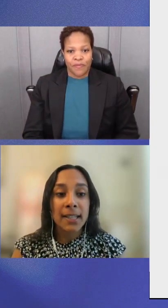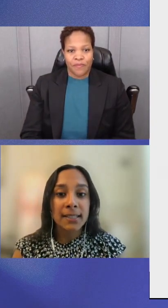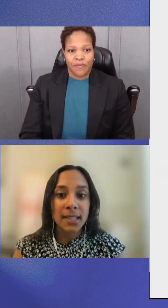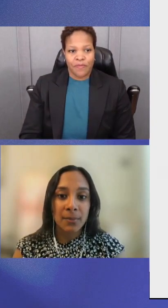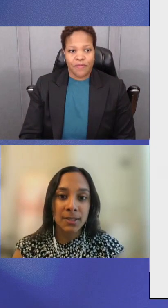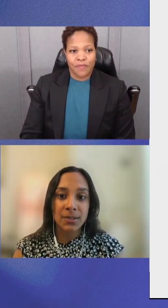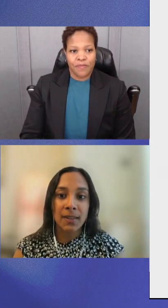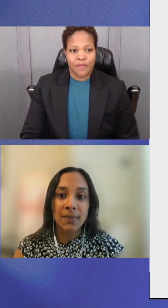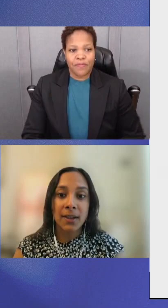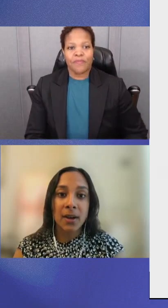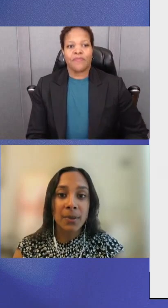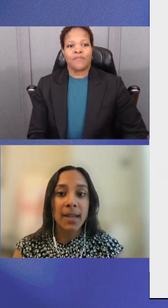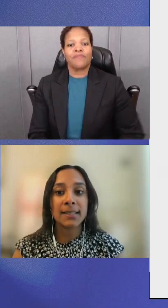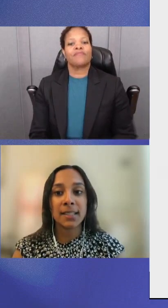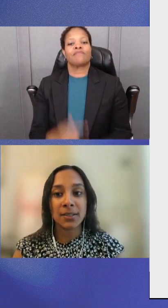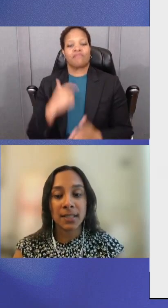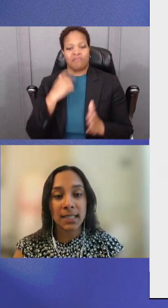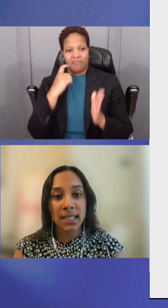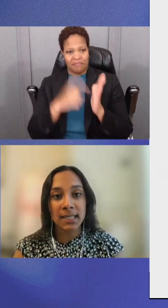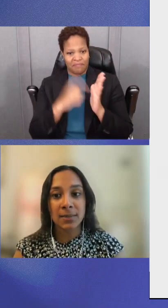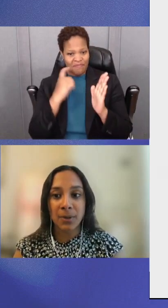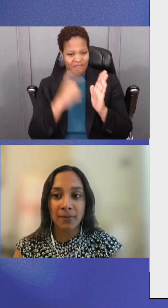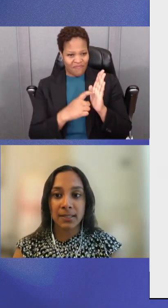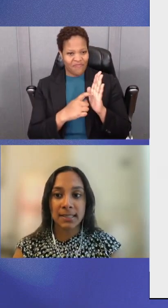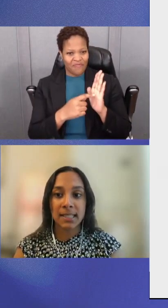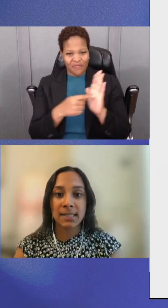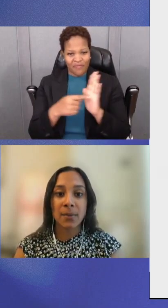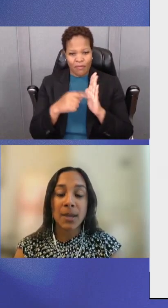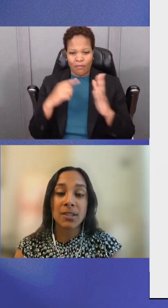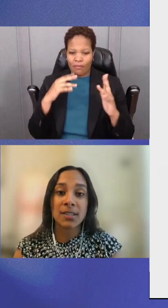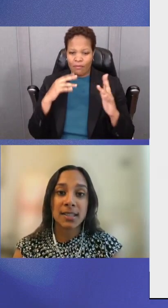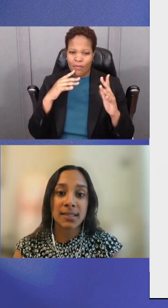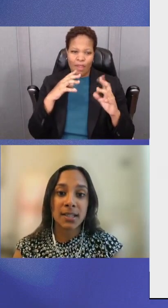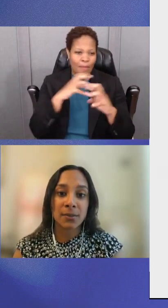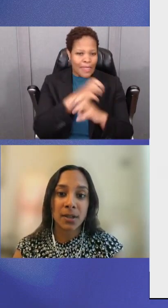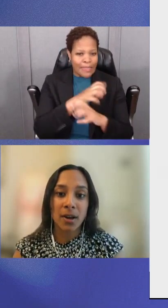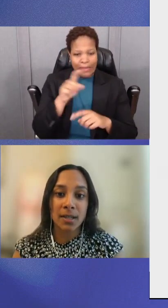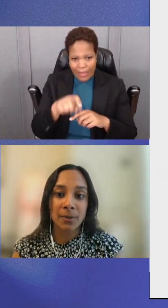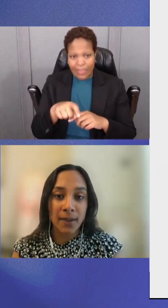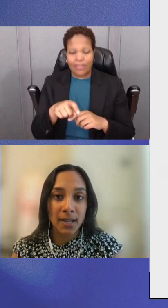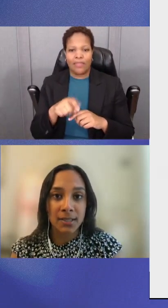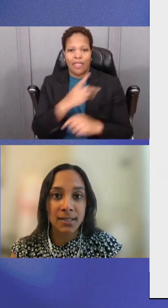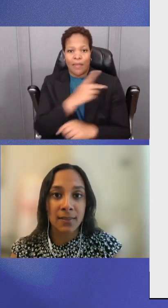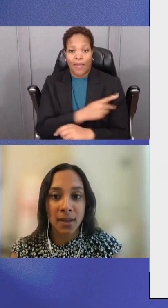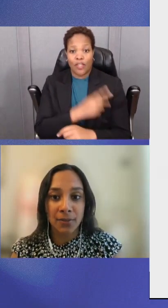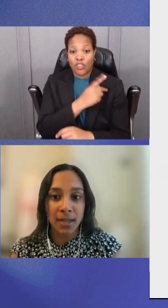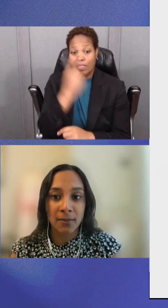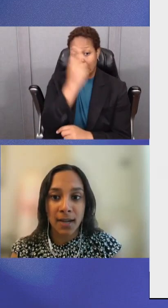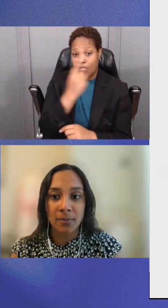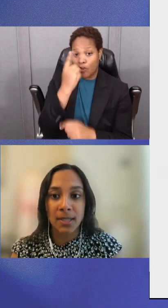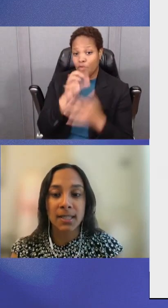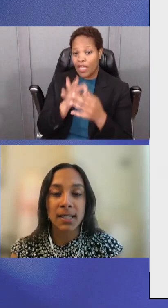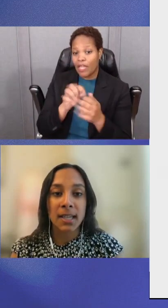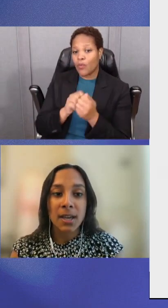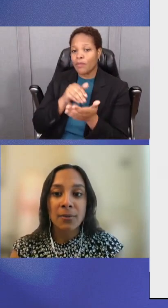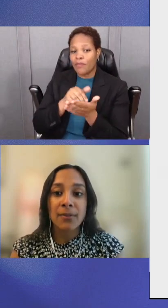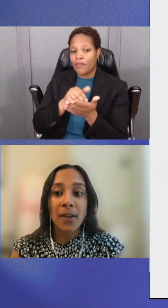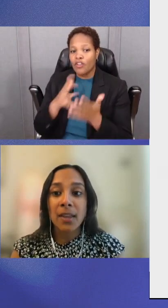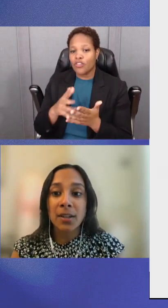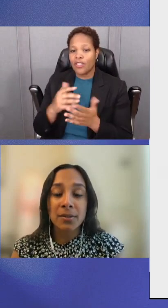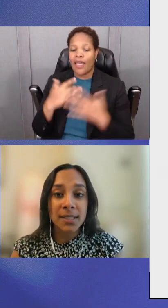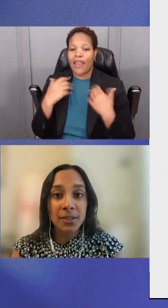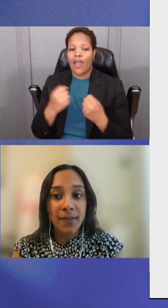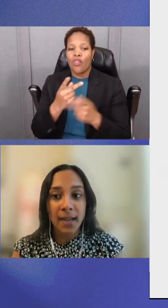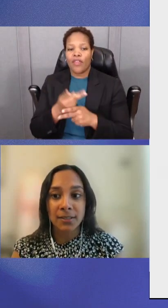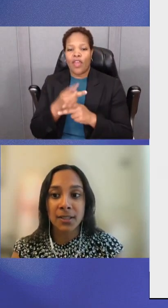Our findings demonstrate the complex and unique needs and preferences that patients consider regarding providers and the healthcare environment. We found